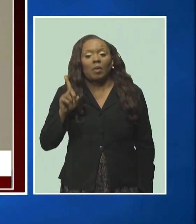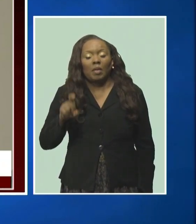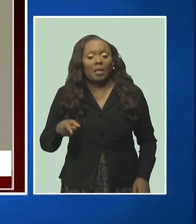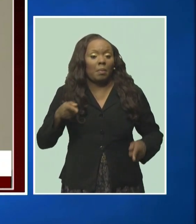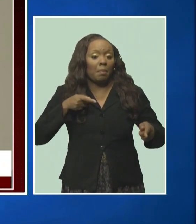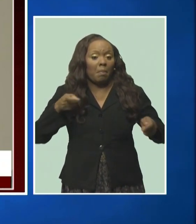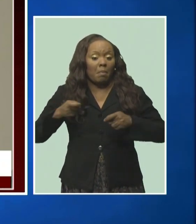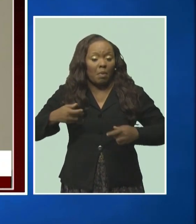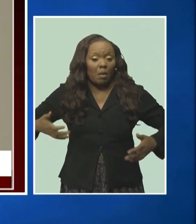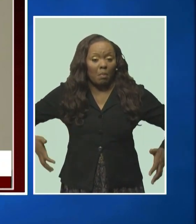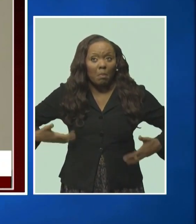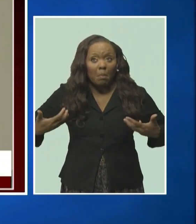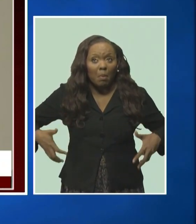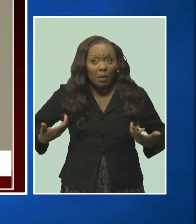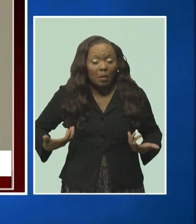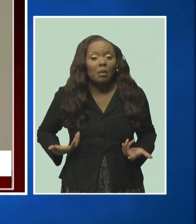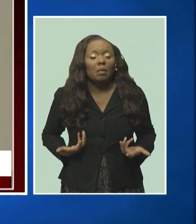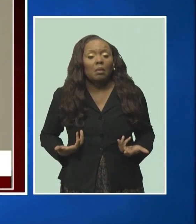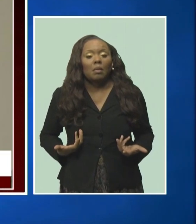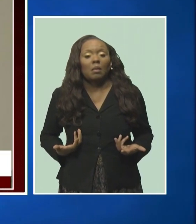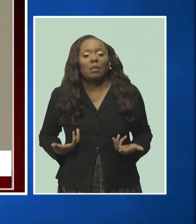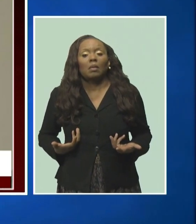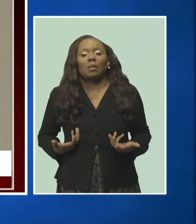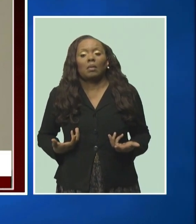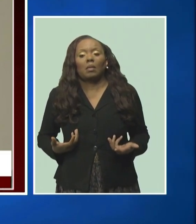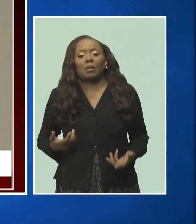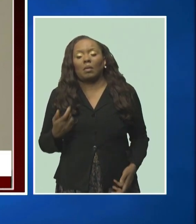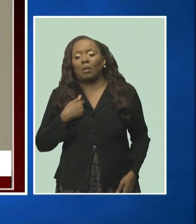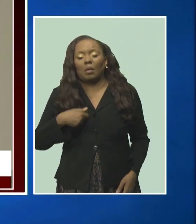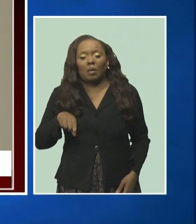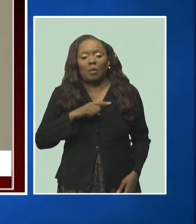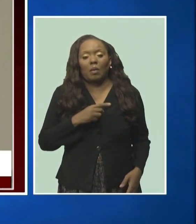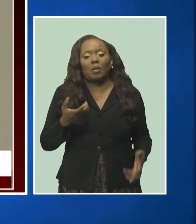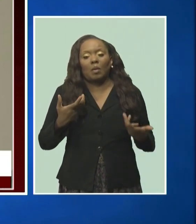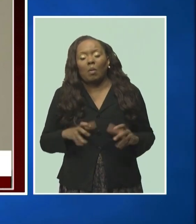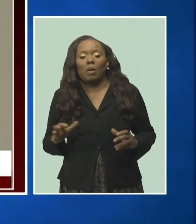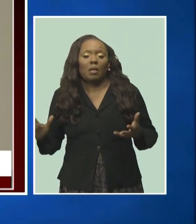recognizes this, okay, and that we do not have a situation where